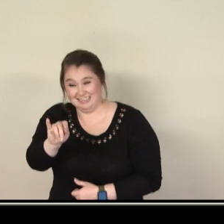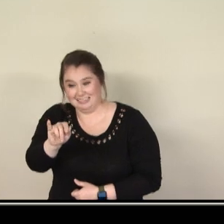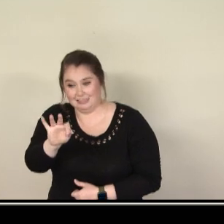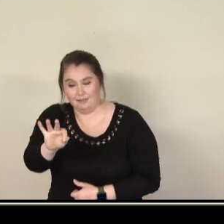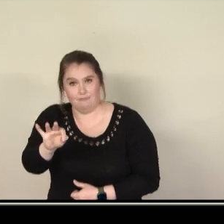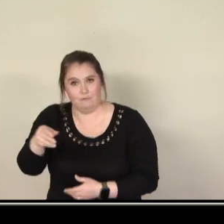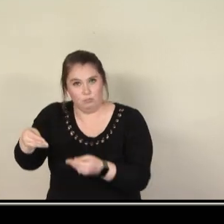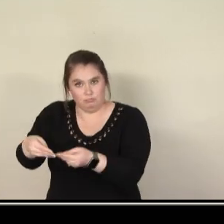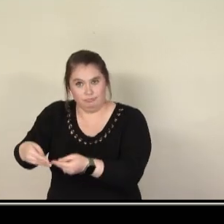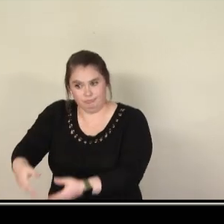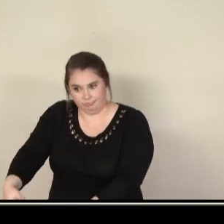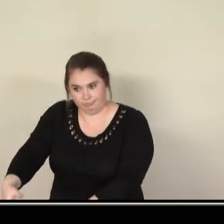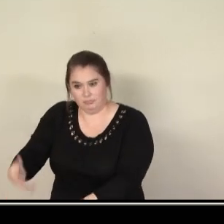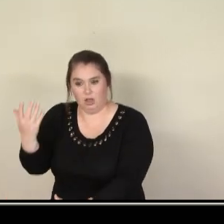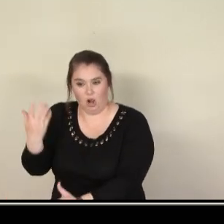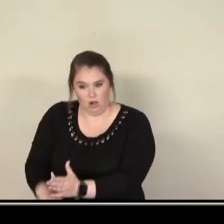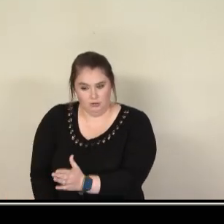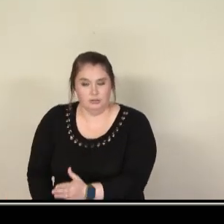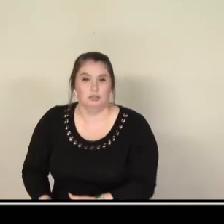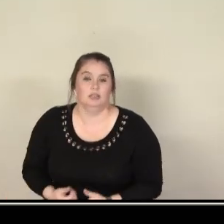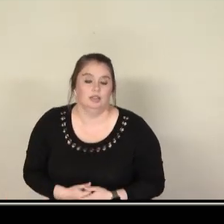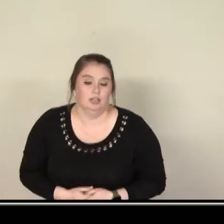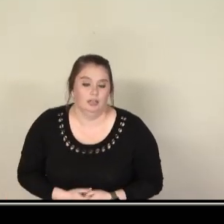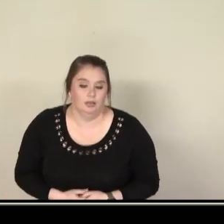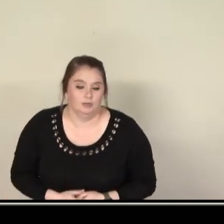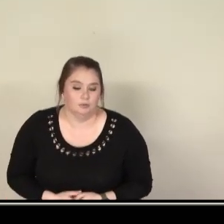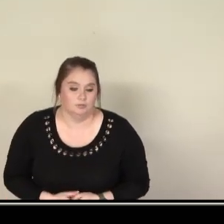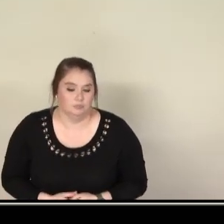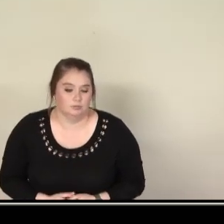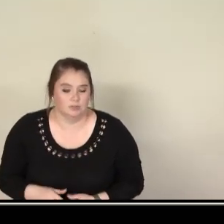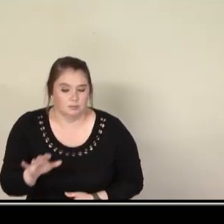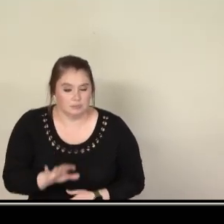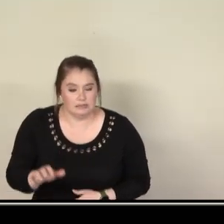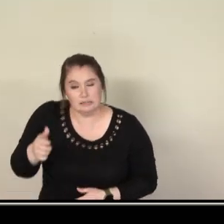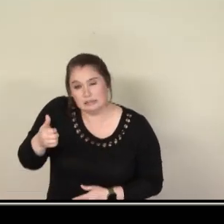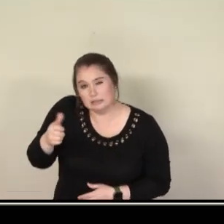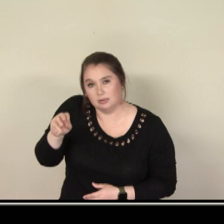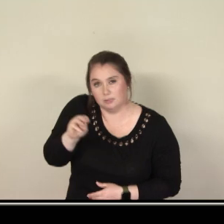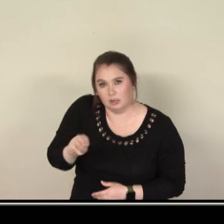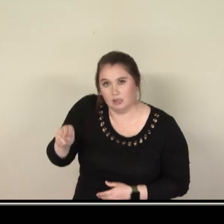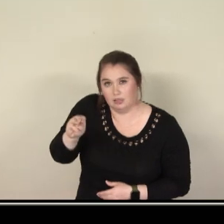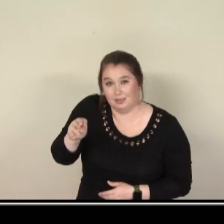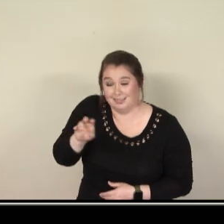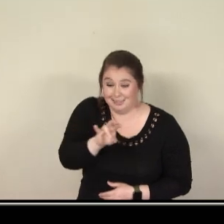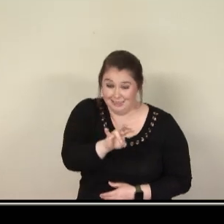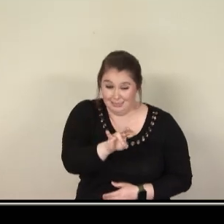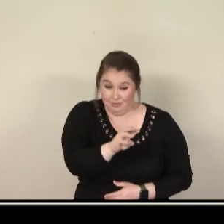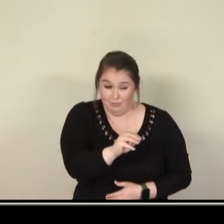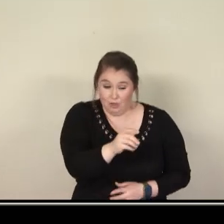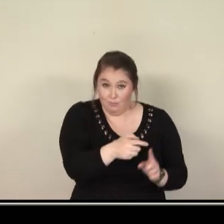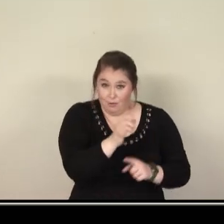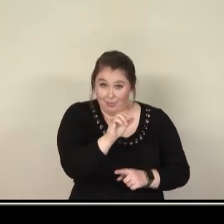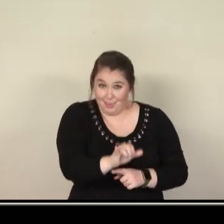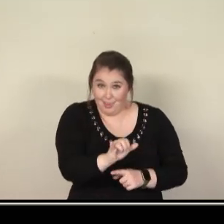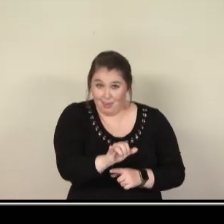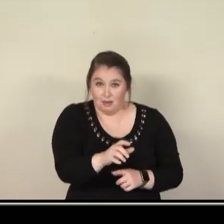even though the revenues are down, they're showing them down about 10 million. 7 of that is the TIF.